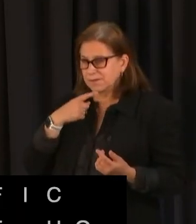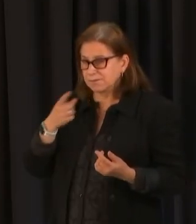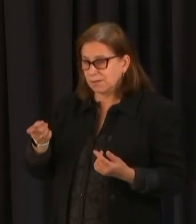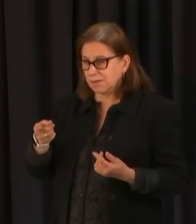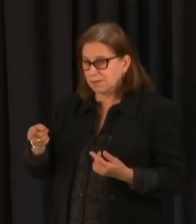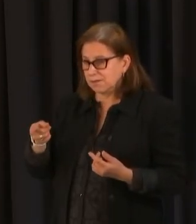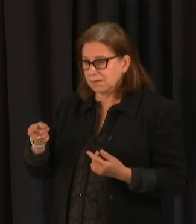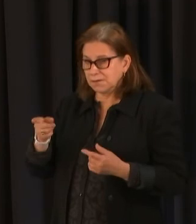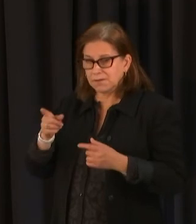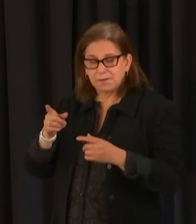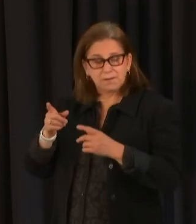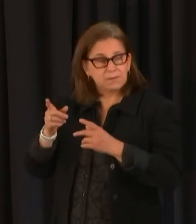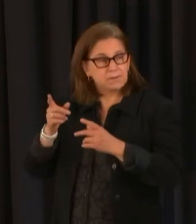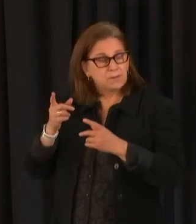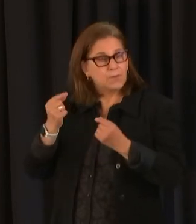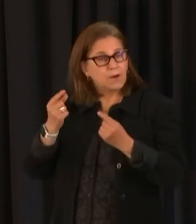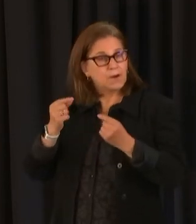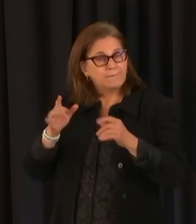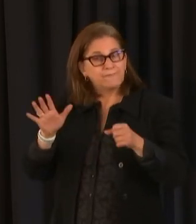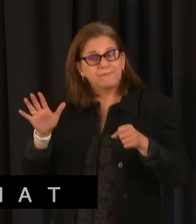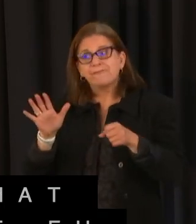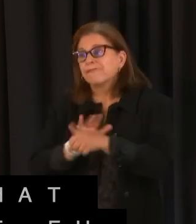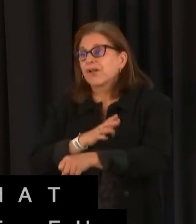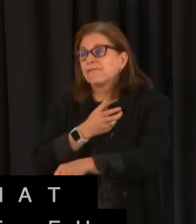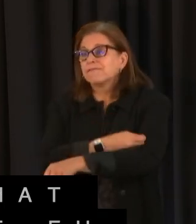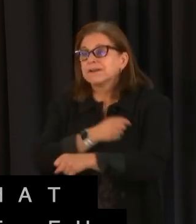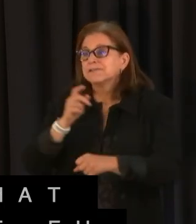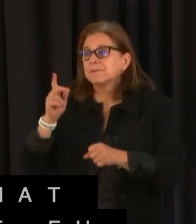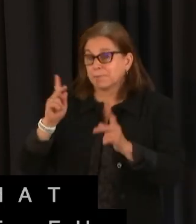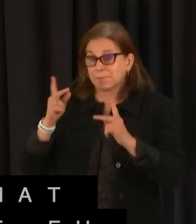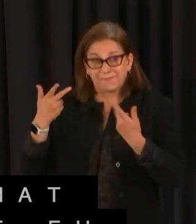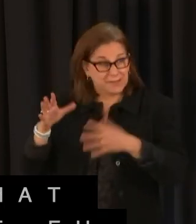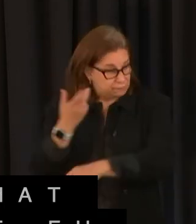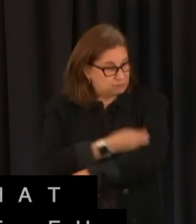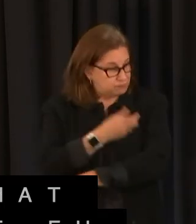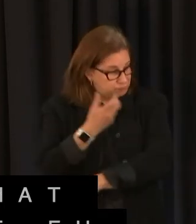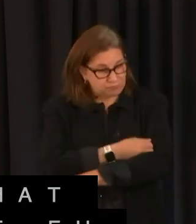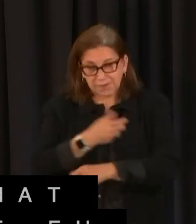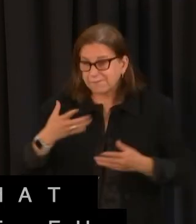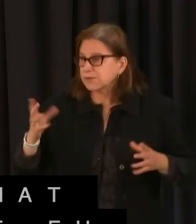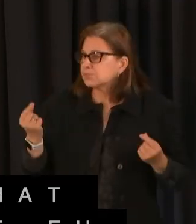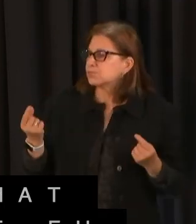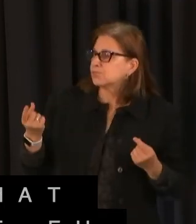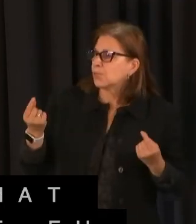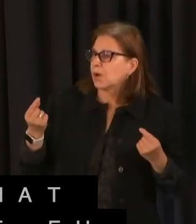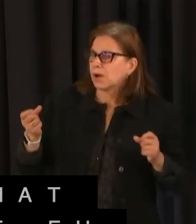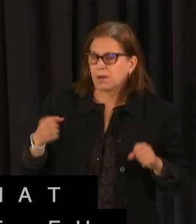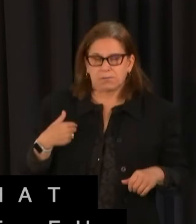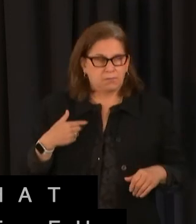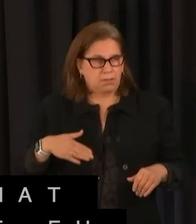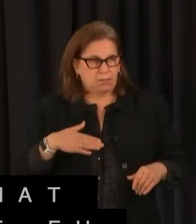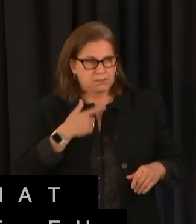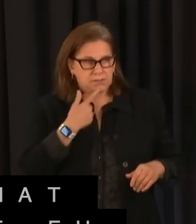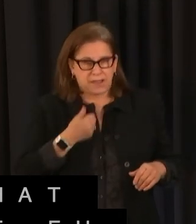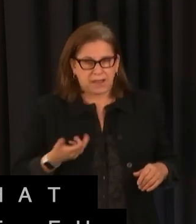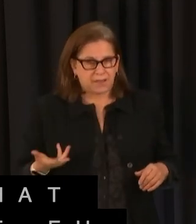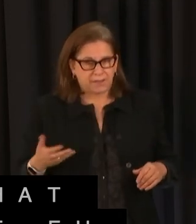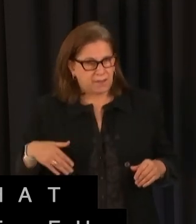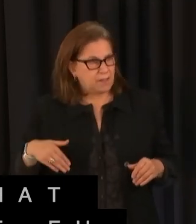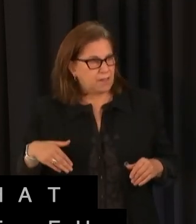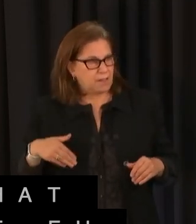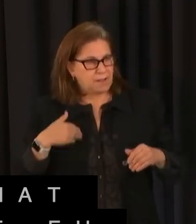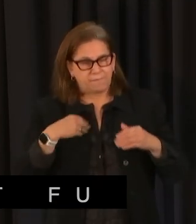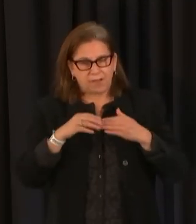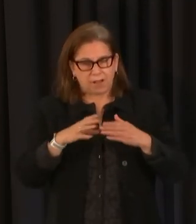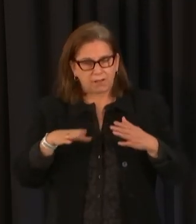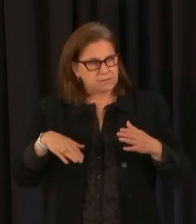fully vaccinated people can do out in public spaces, which would include places of worship, theaters, entertainment